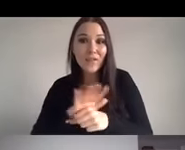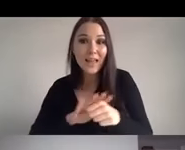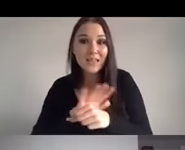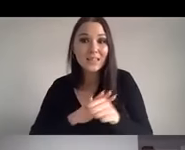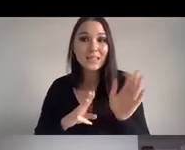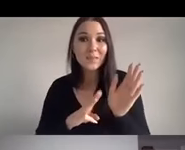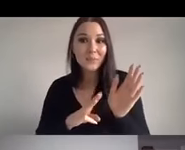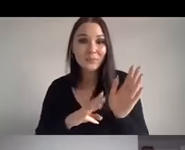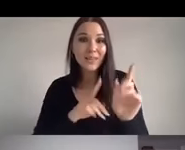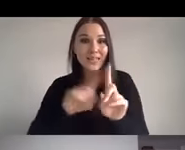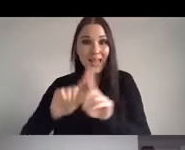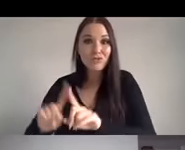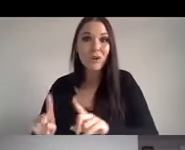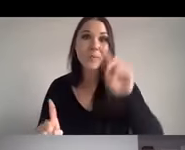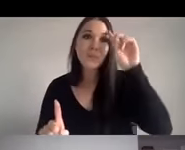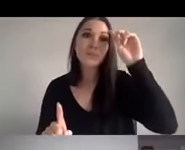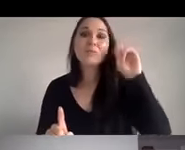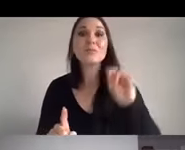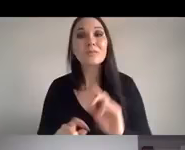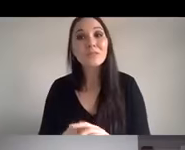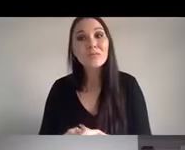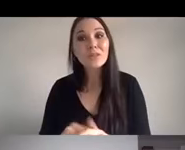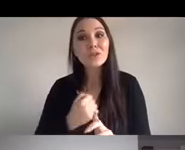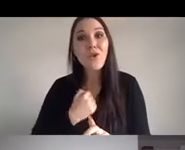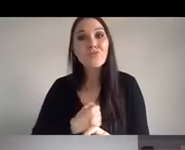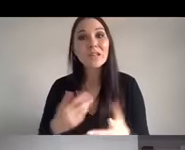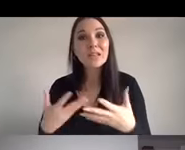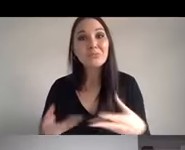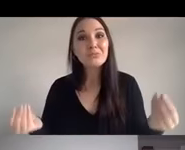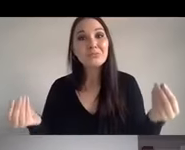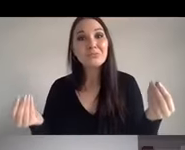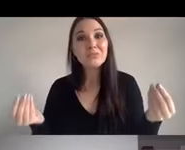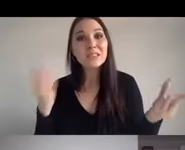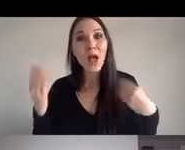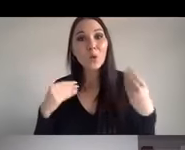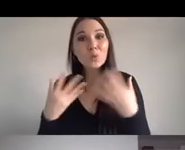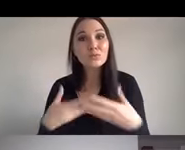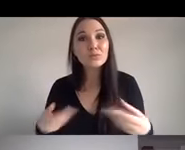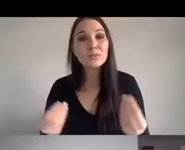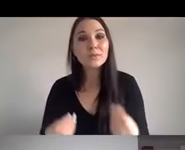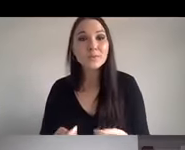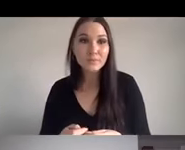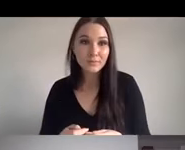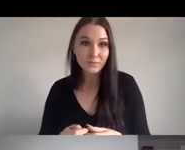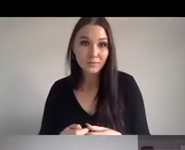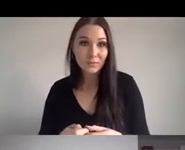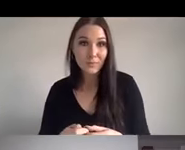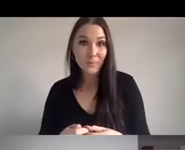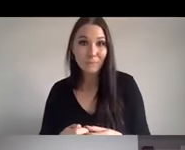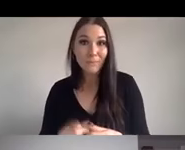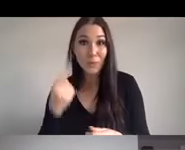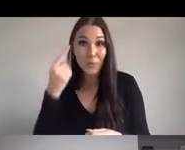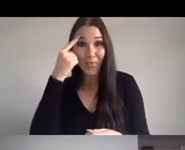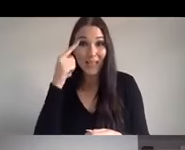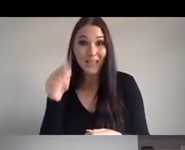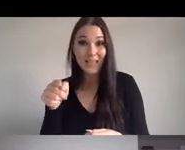etc. I think we're kind of losing you. Juta, do you think we can kind of, can you